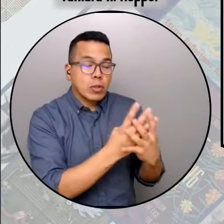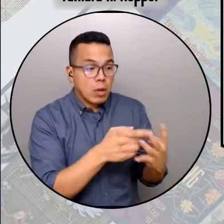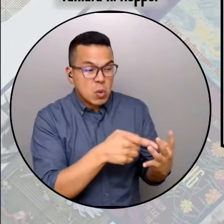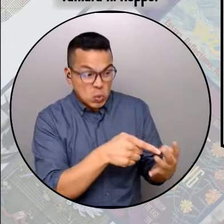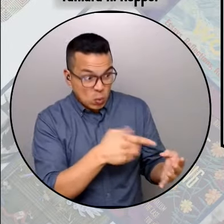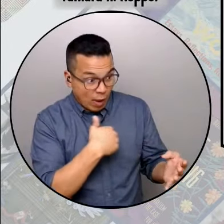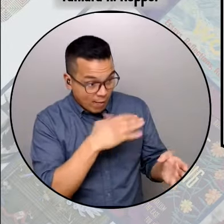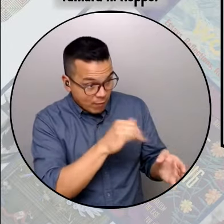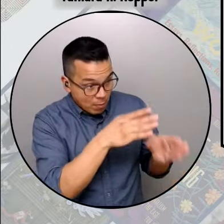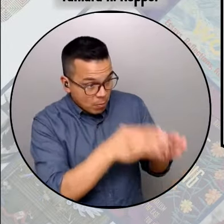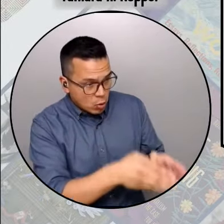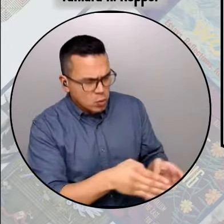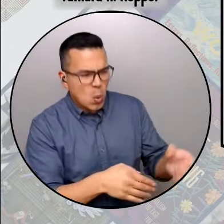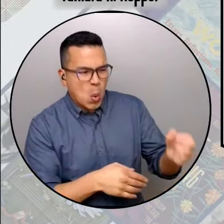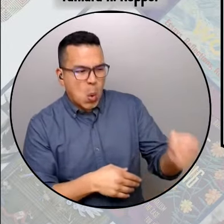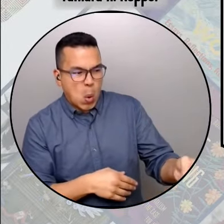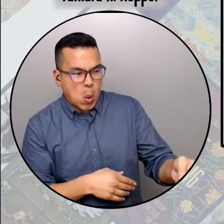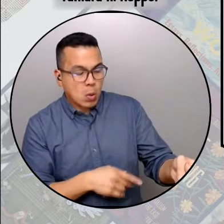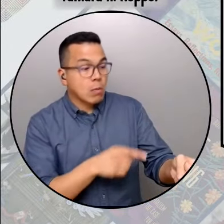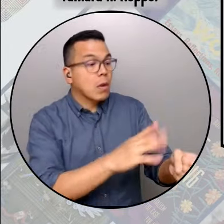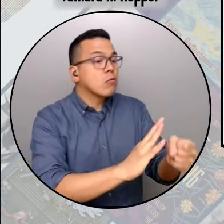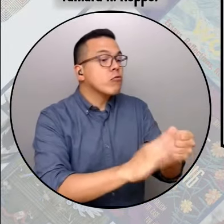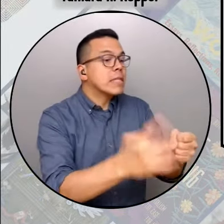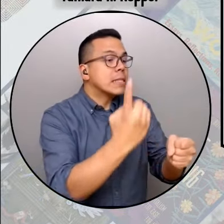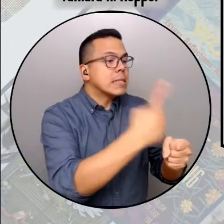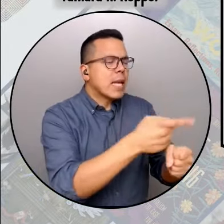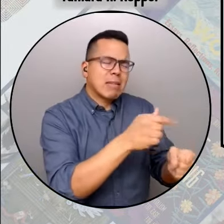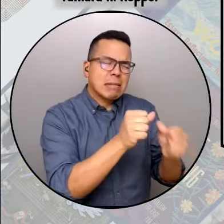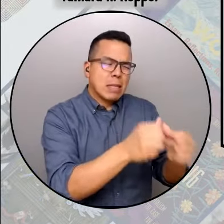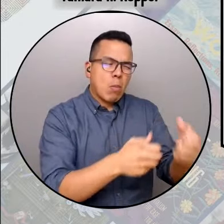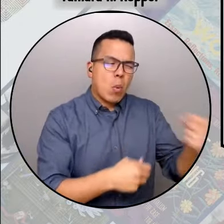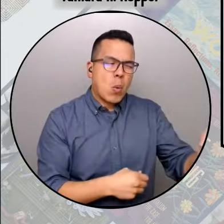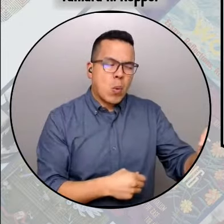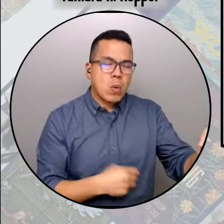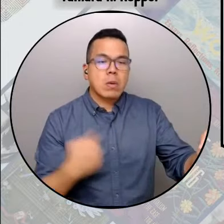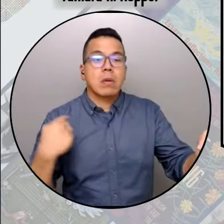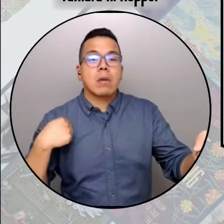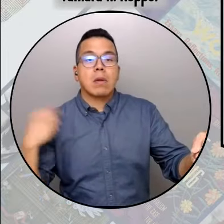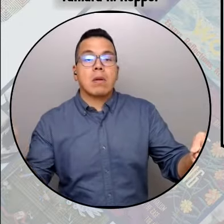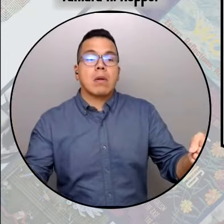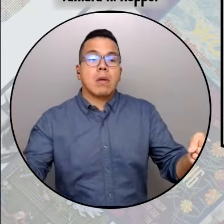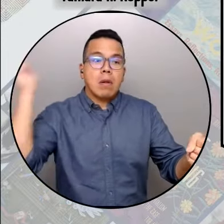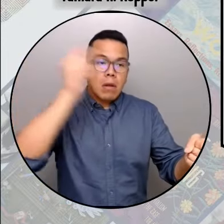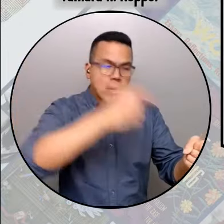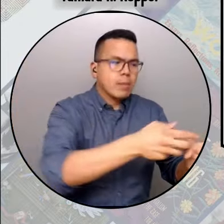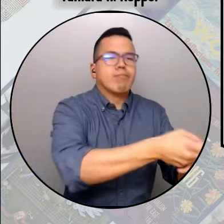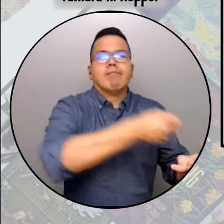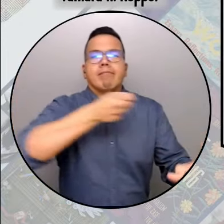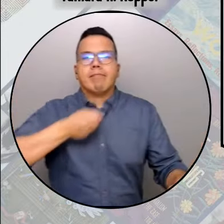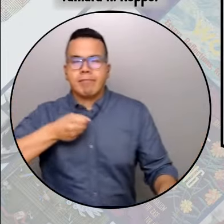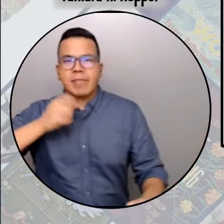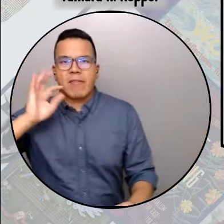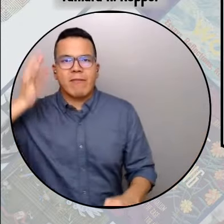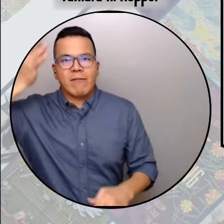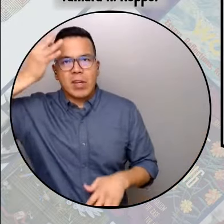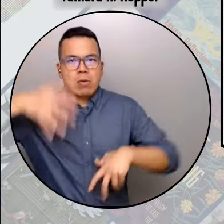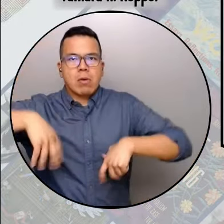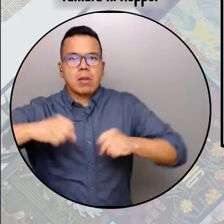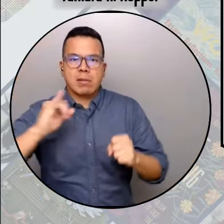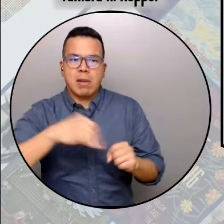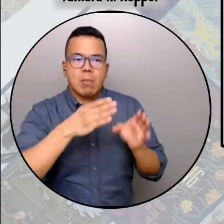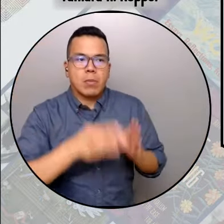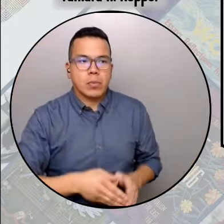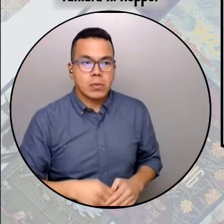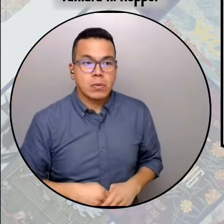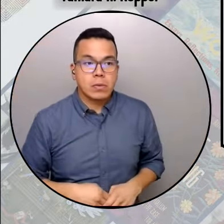date. So this is, you know, detainers and so forth, right? To accommodate taking people into federal custody. They utilize the data